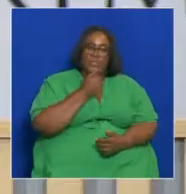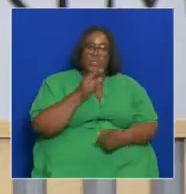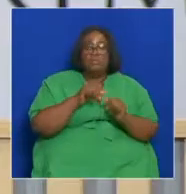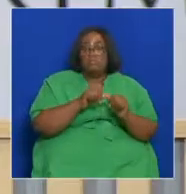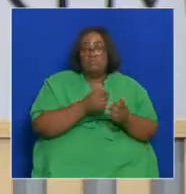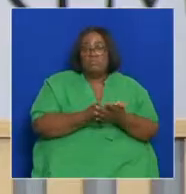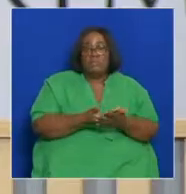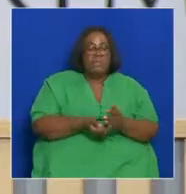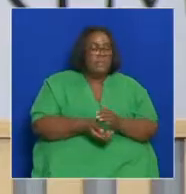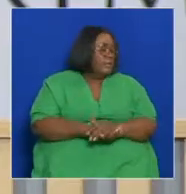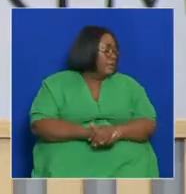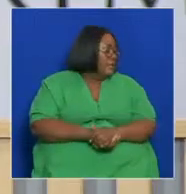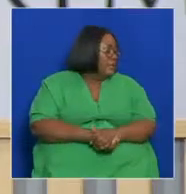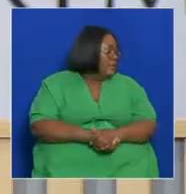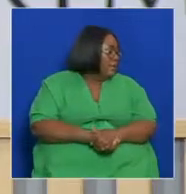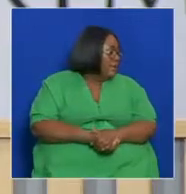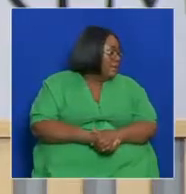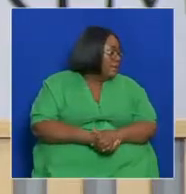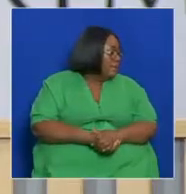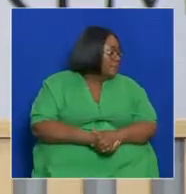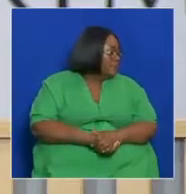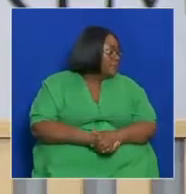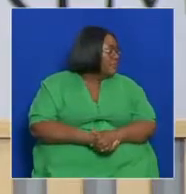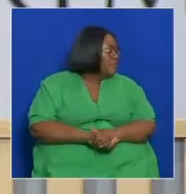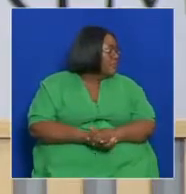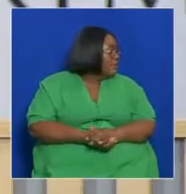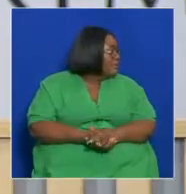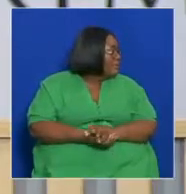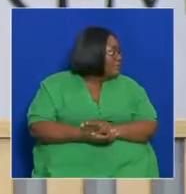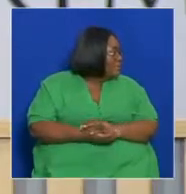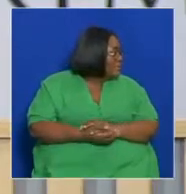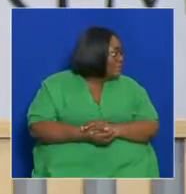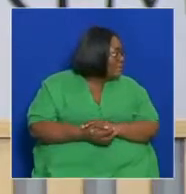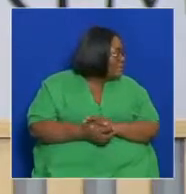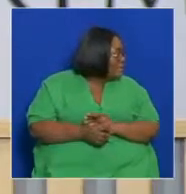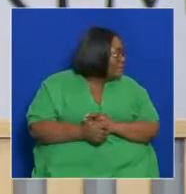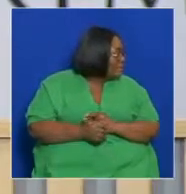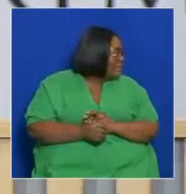No, I was saying that I'm not sure, however, if it would have made any difference.